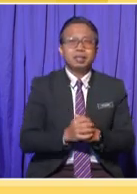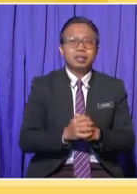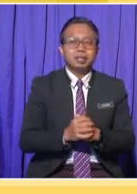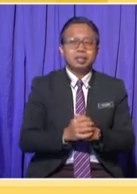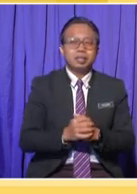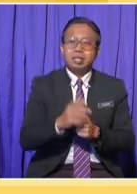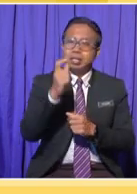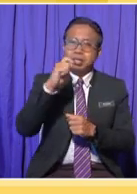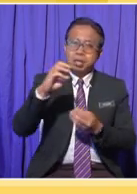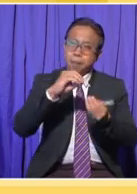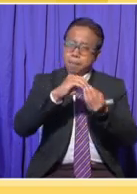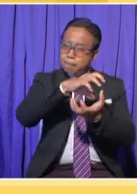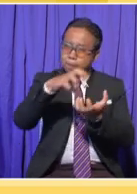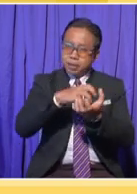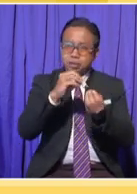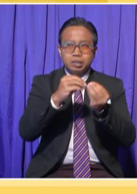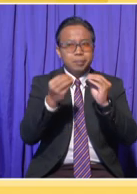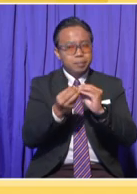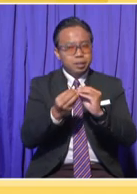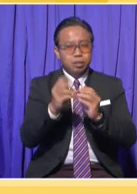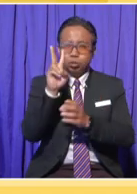There are the mixed numbers is